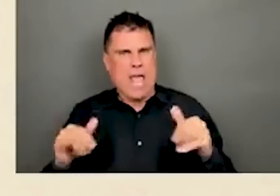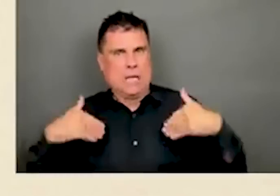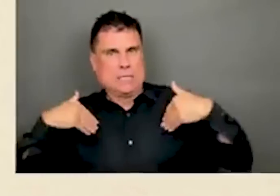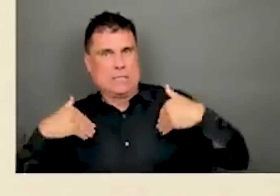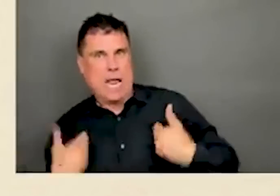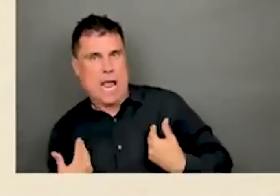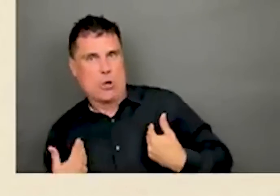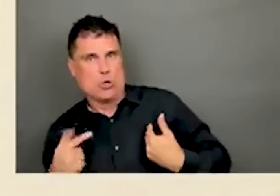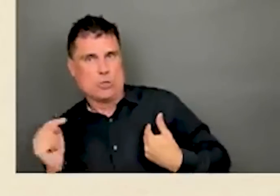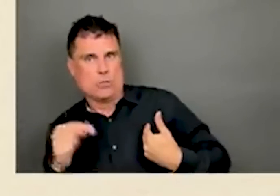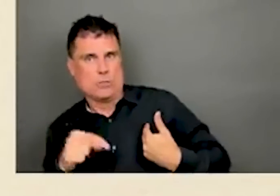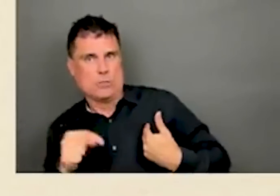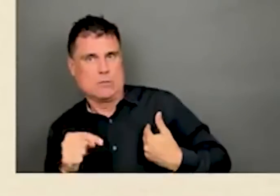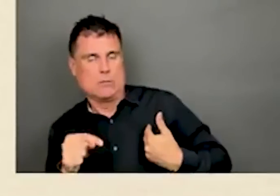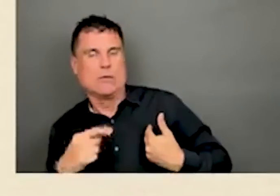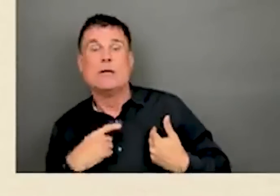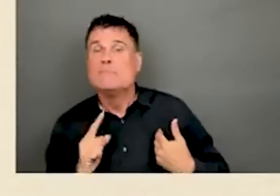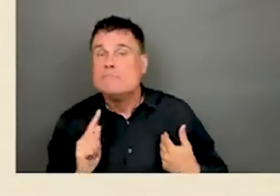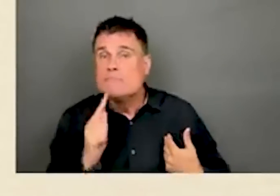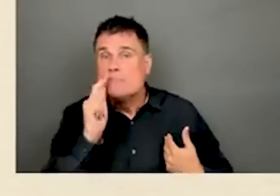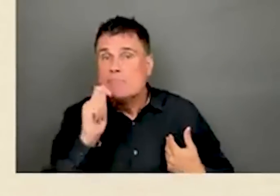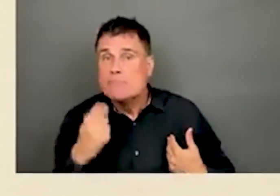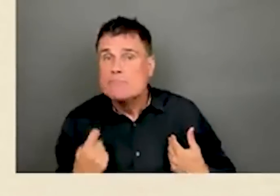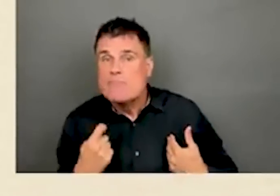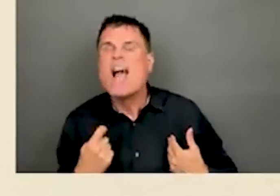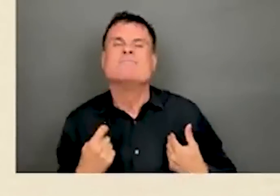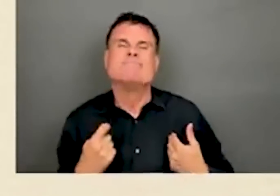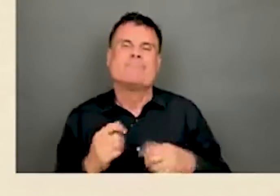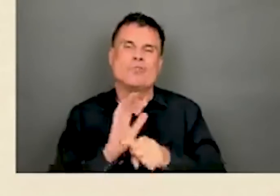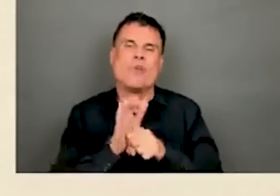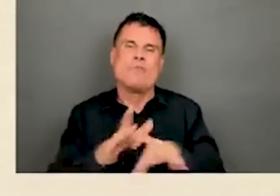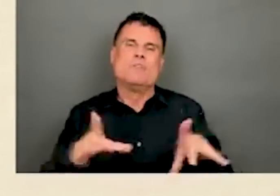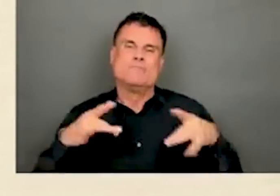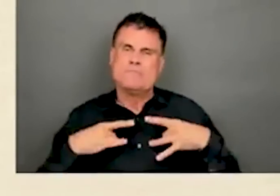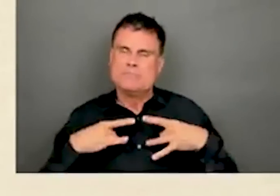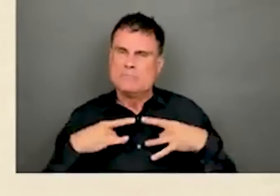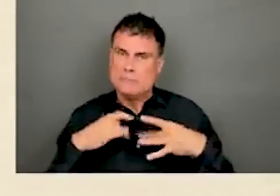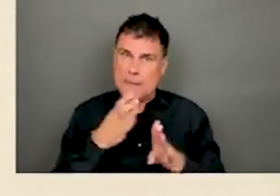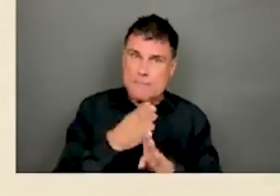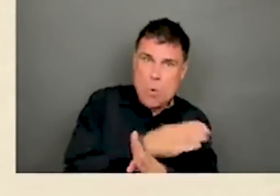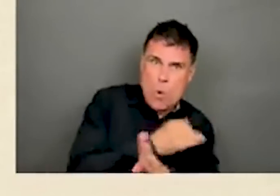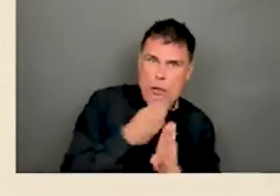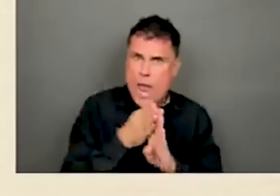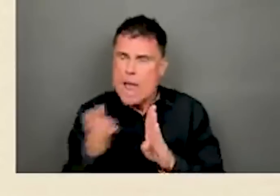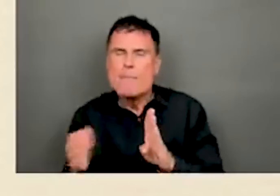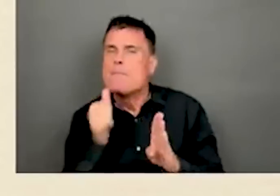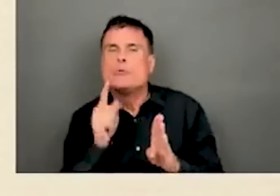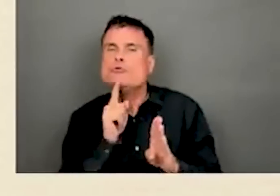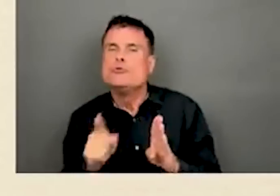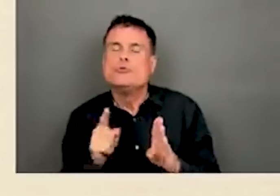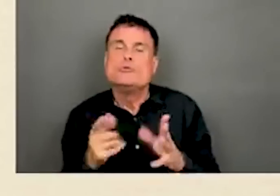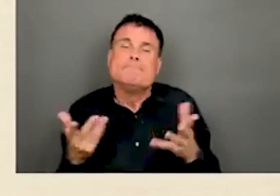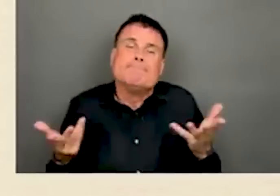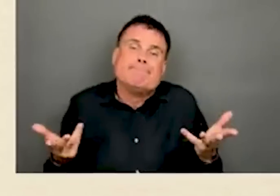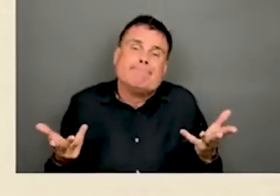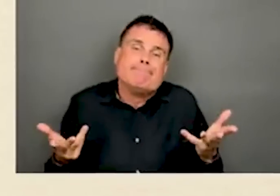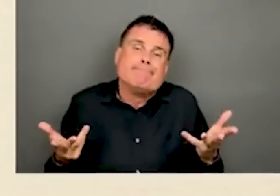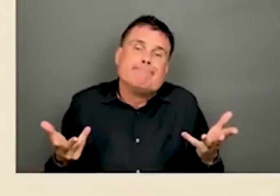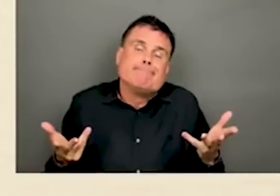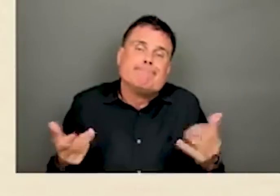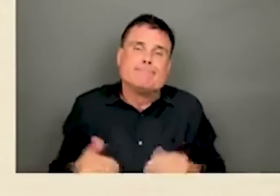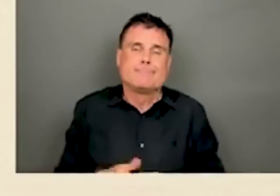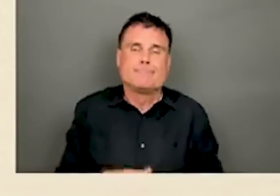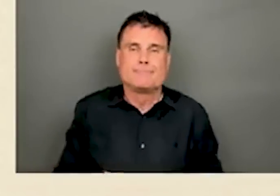didn't really notice a difference. Some people talk about losing taste. I haven't. I've lost my taste as a result of